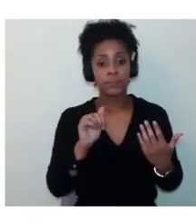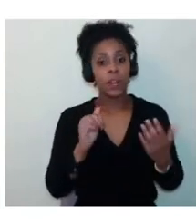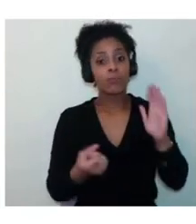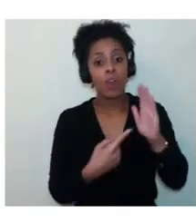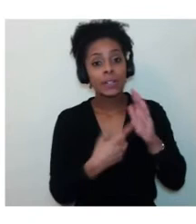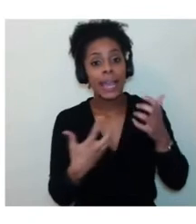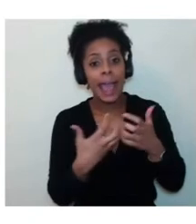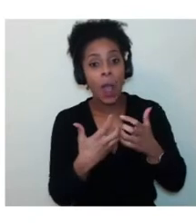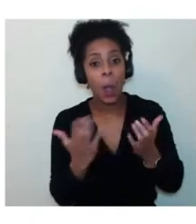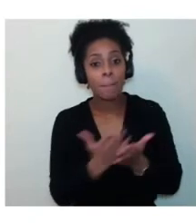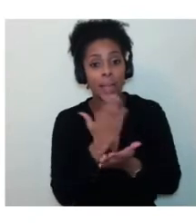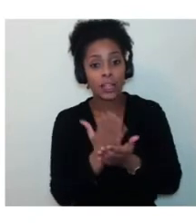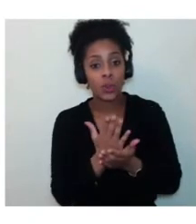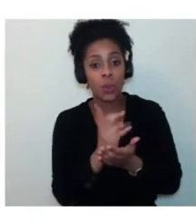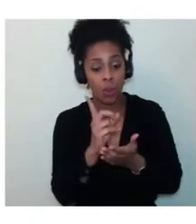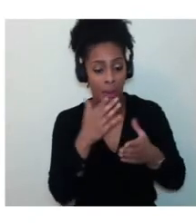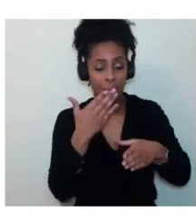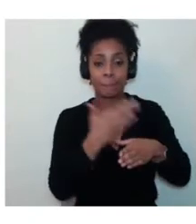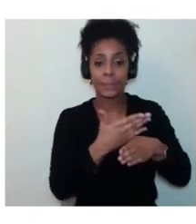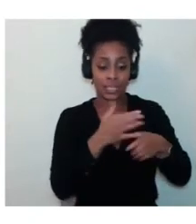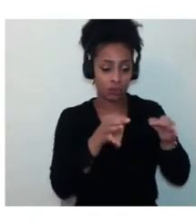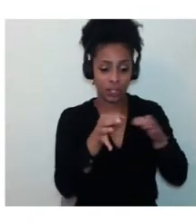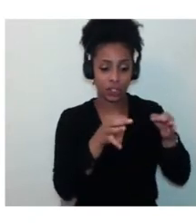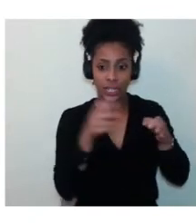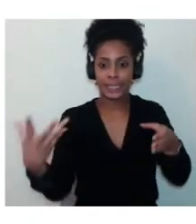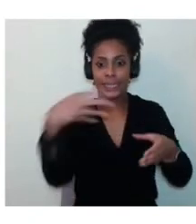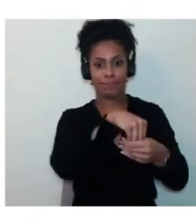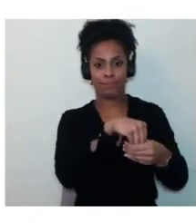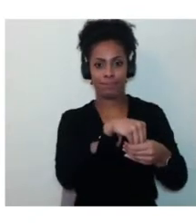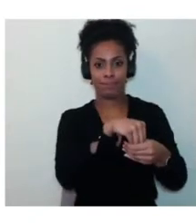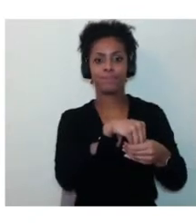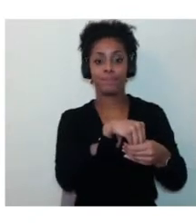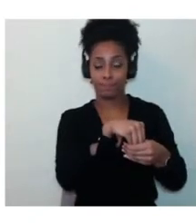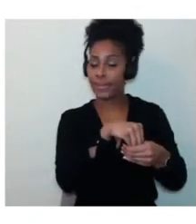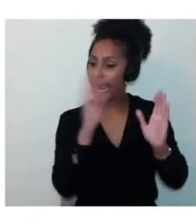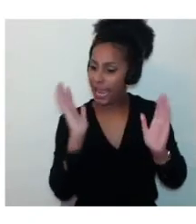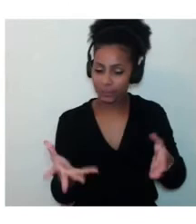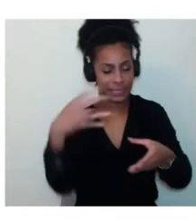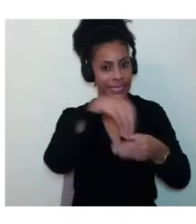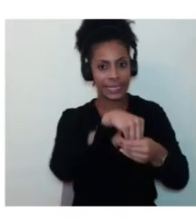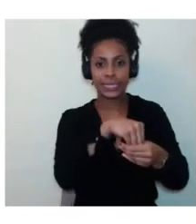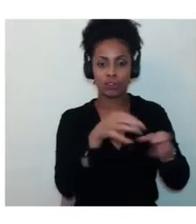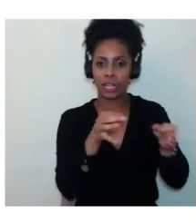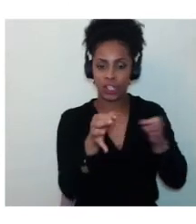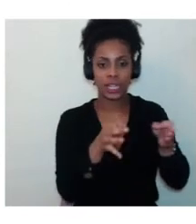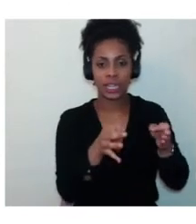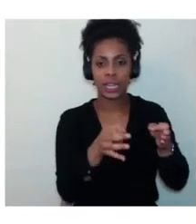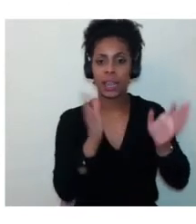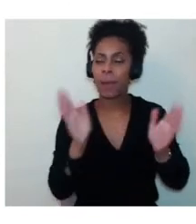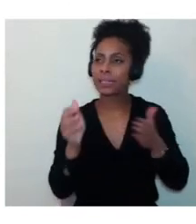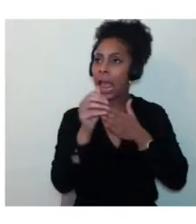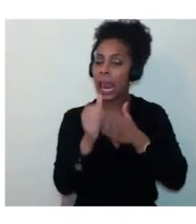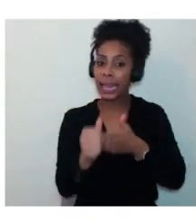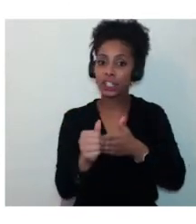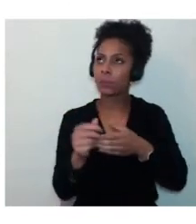said it's so important for us, it's integrated into Compass. It's got to have leadership attention and priority. So it has to start from the CEO and the